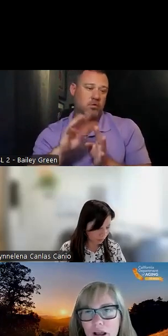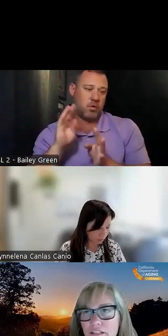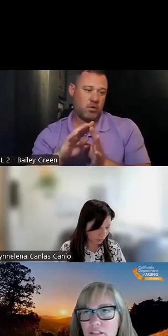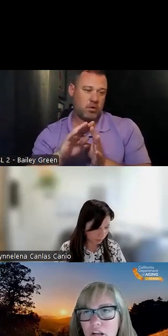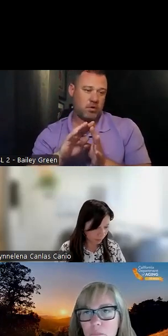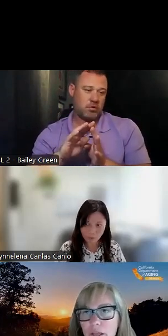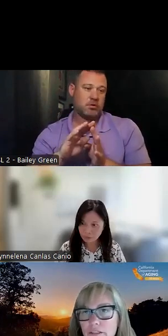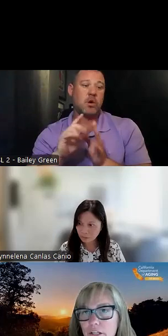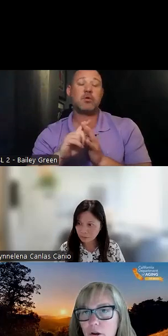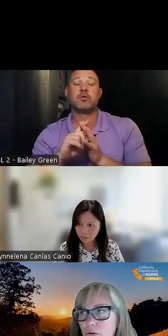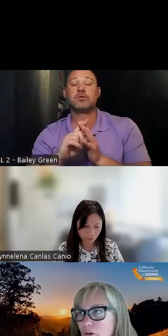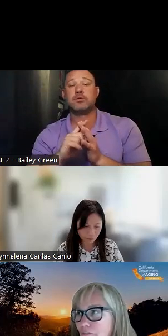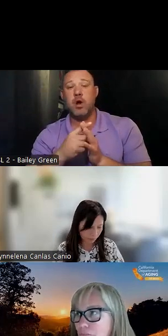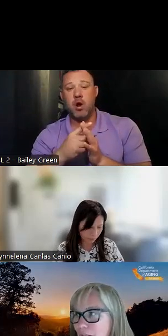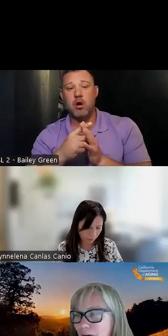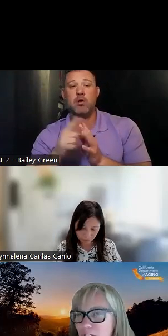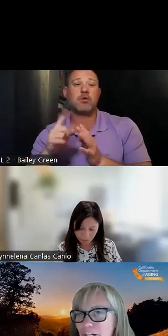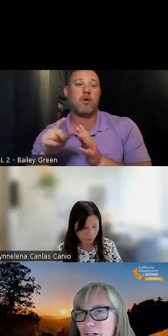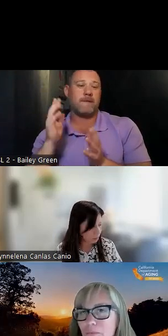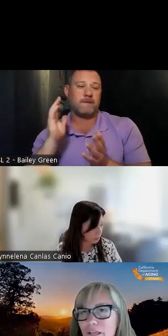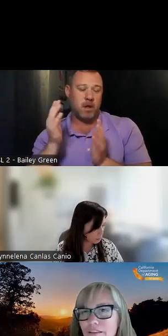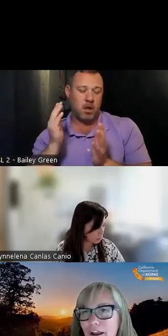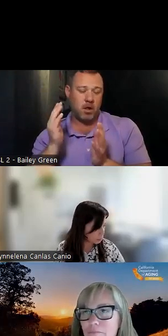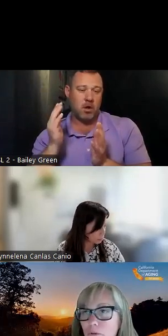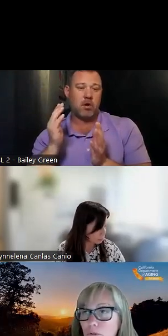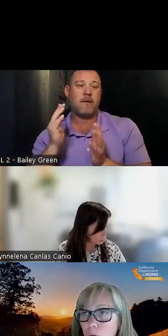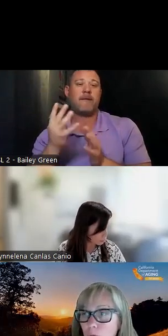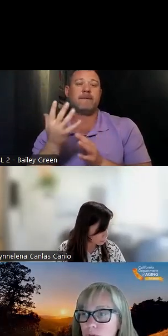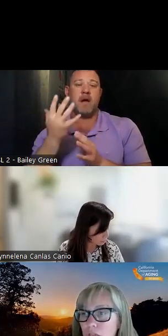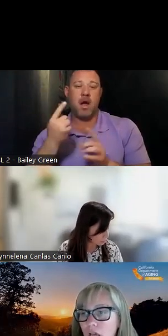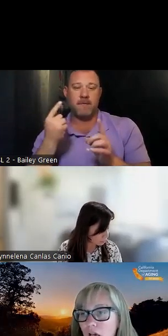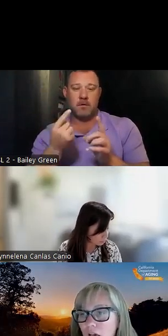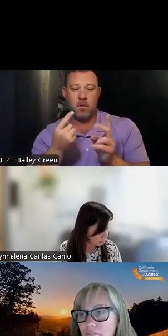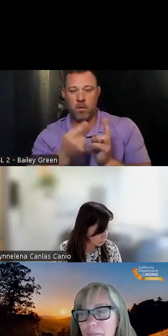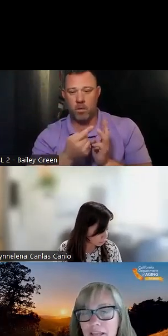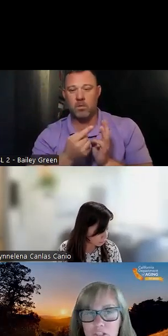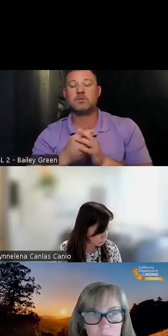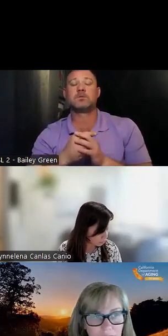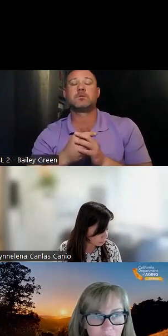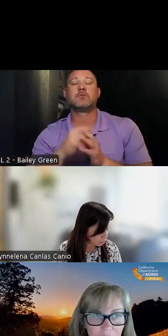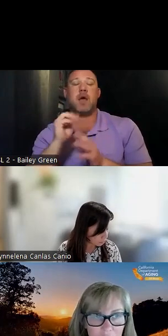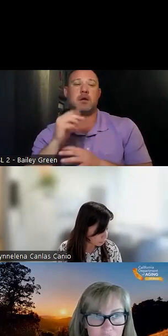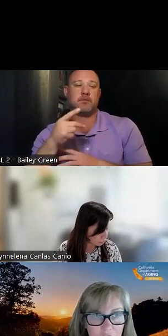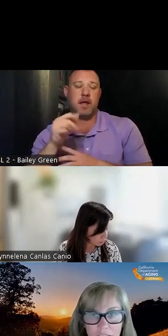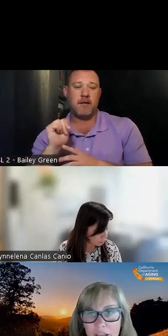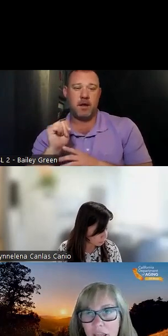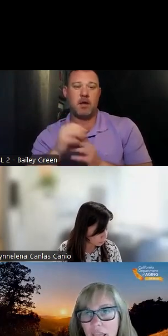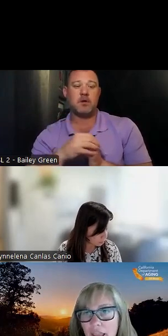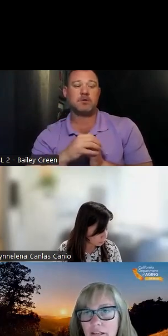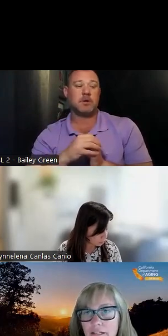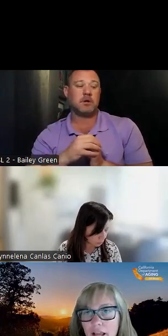So to start with, you're all familiar, I'm sure, with the 5 bold goals of the Master Plan on